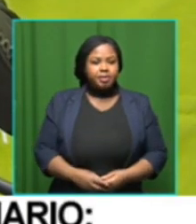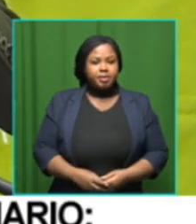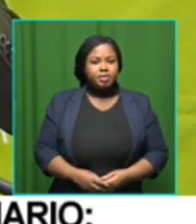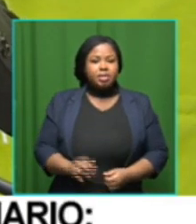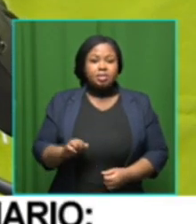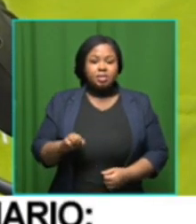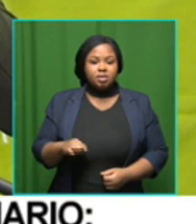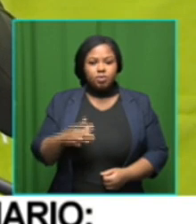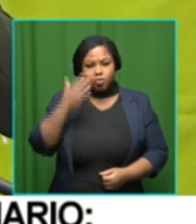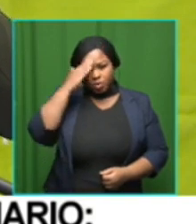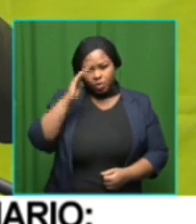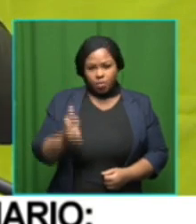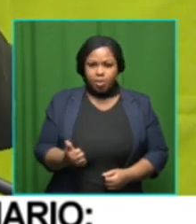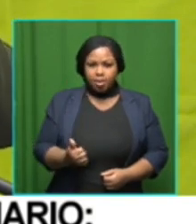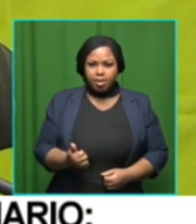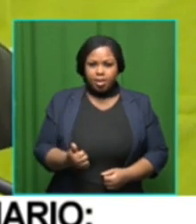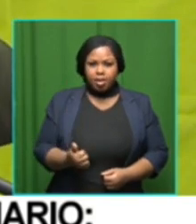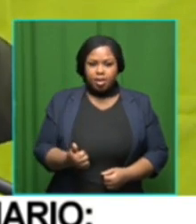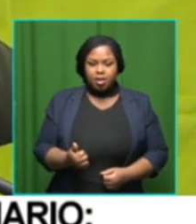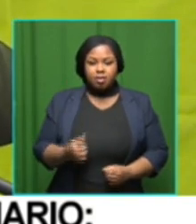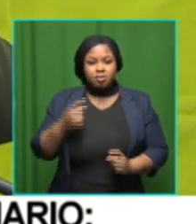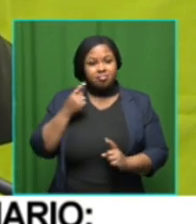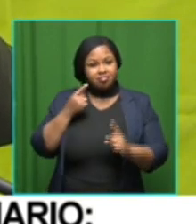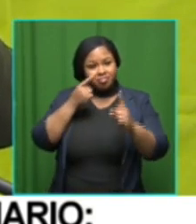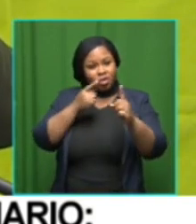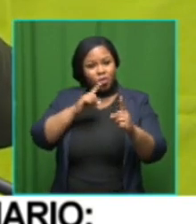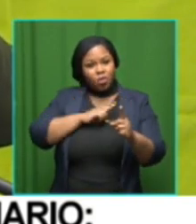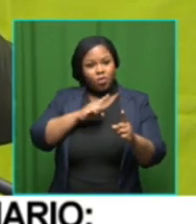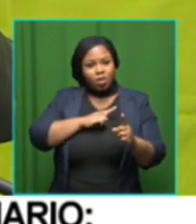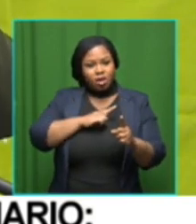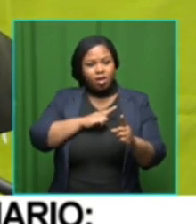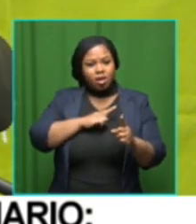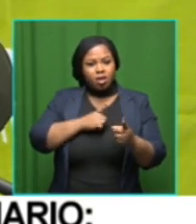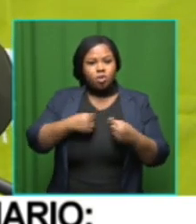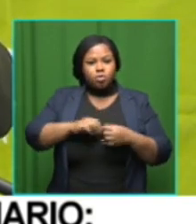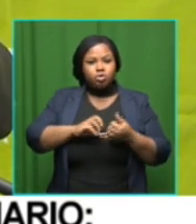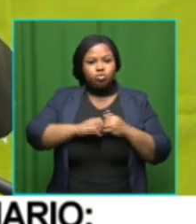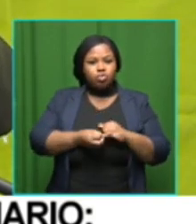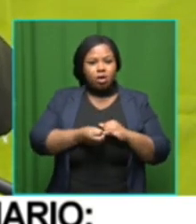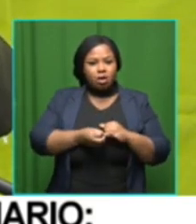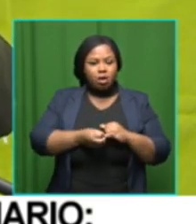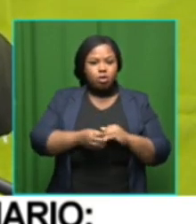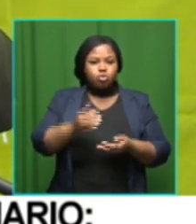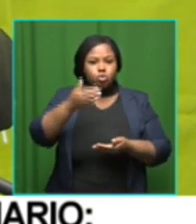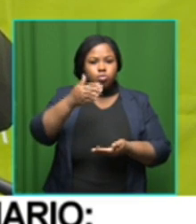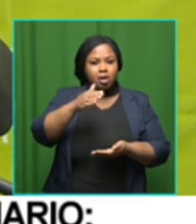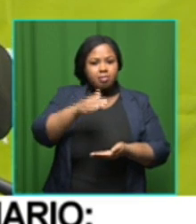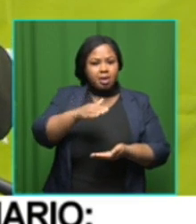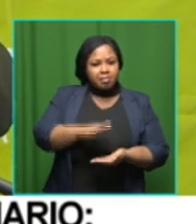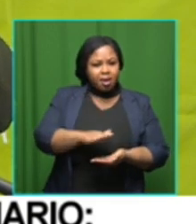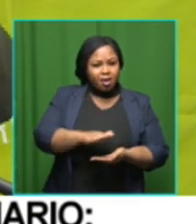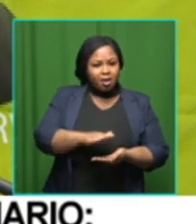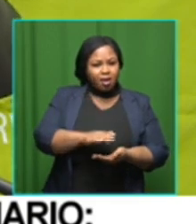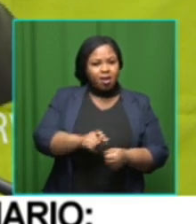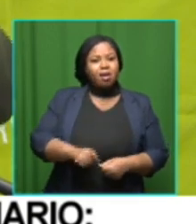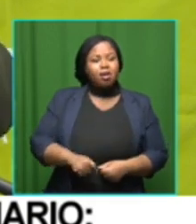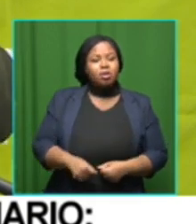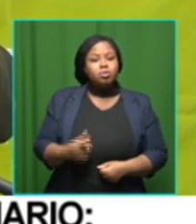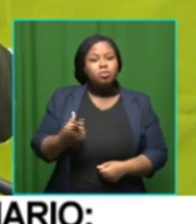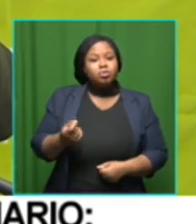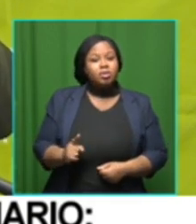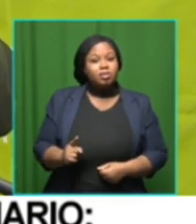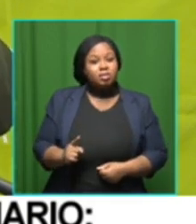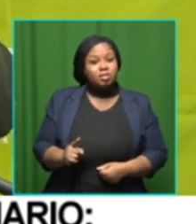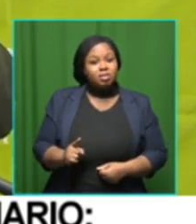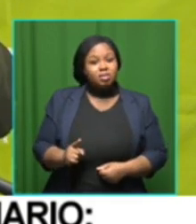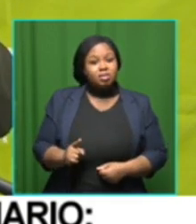certainly knowing that the whole purpose of flattening the curve is just also to make sure that we